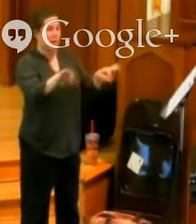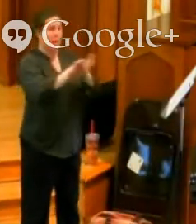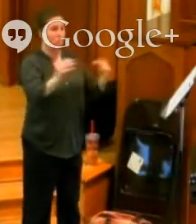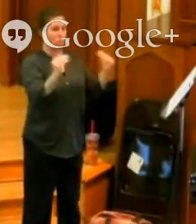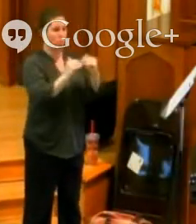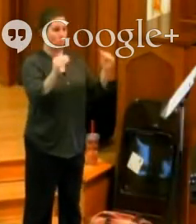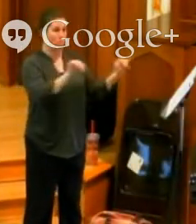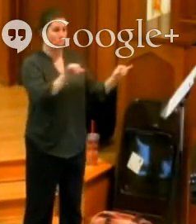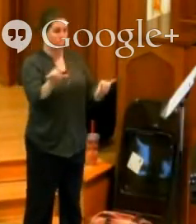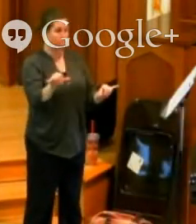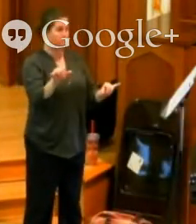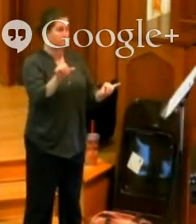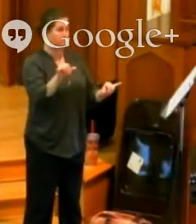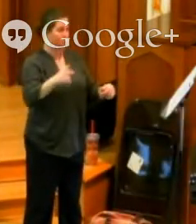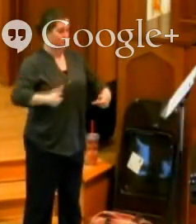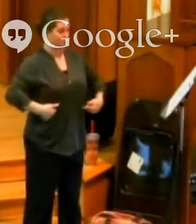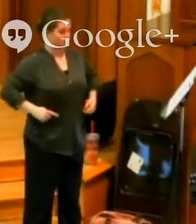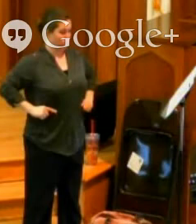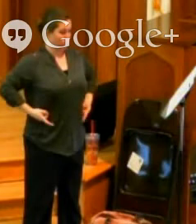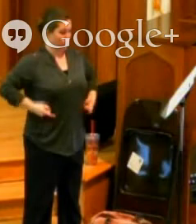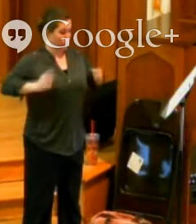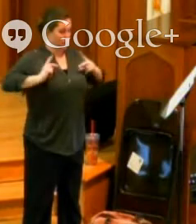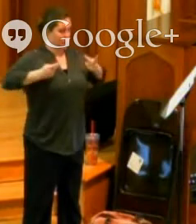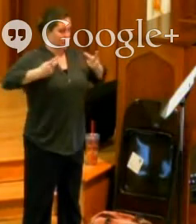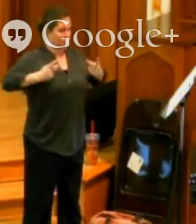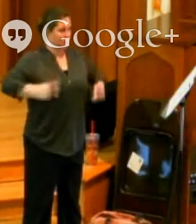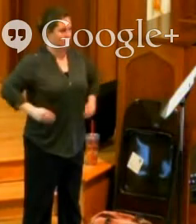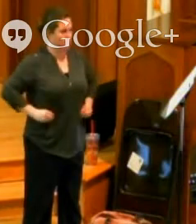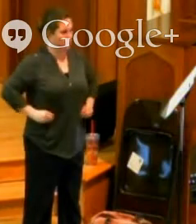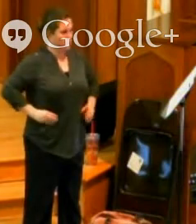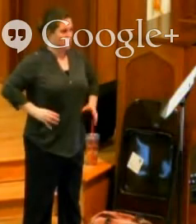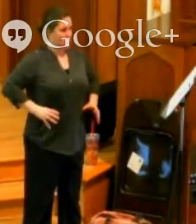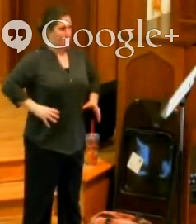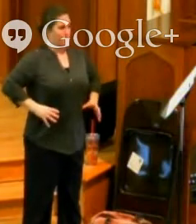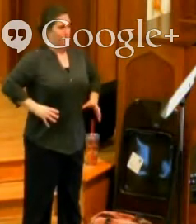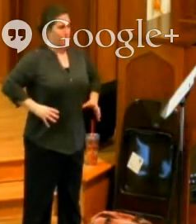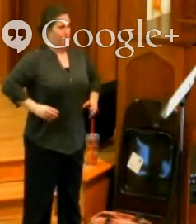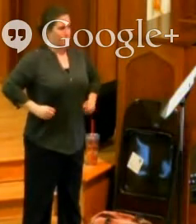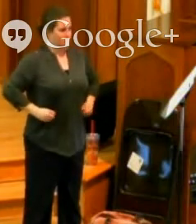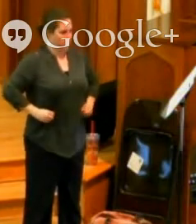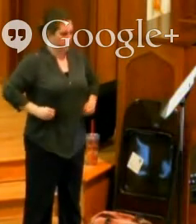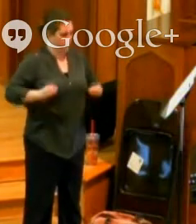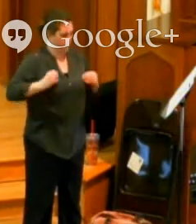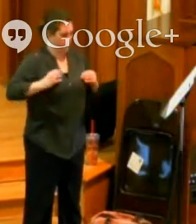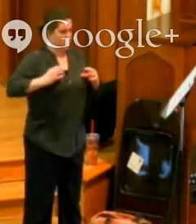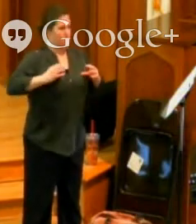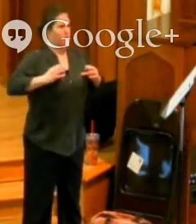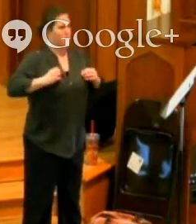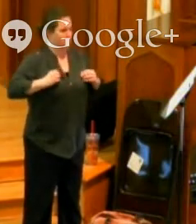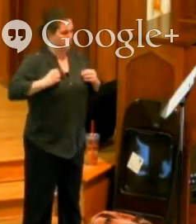lower first, the upper last, and then breathing out the same way.